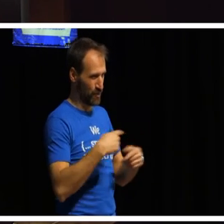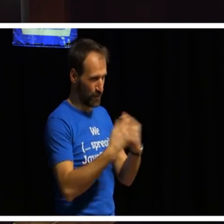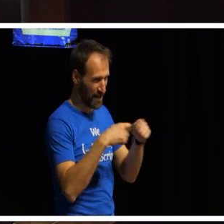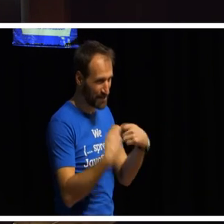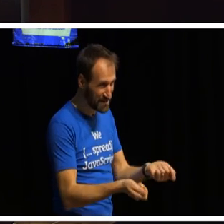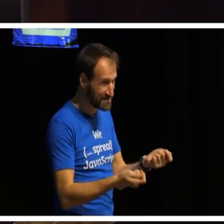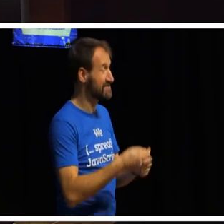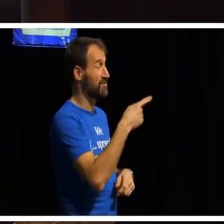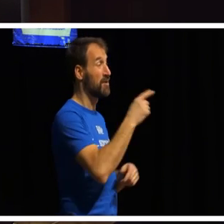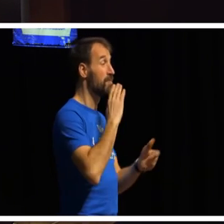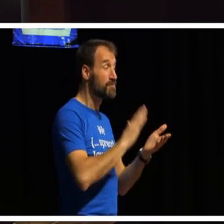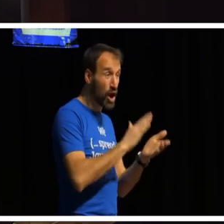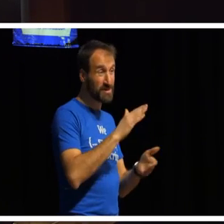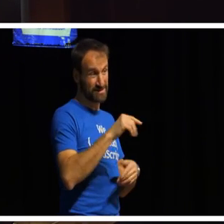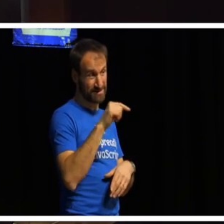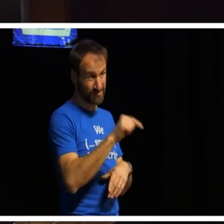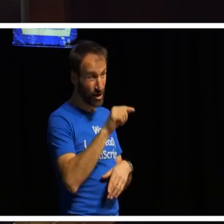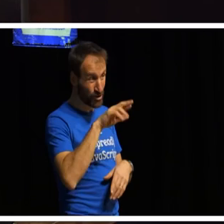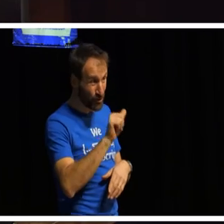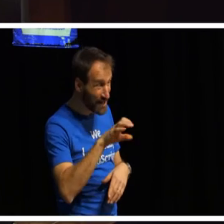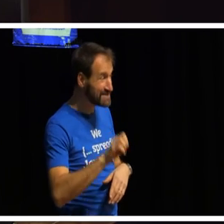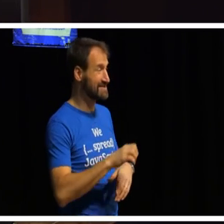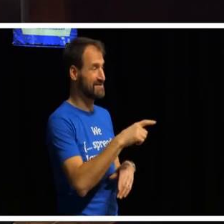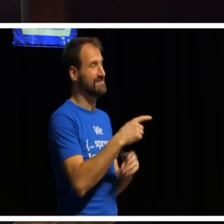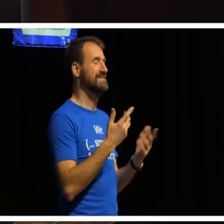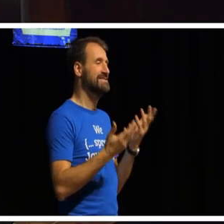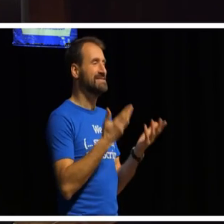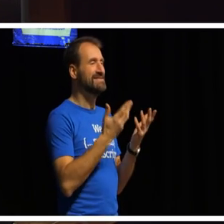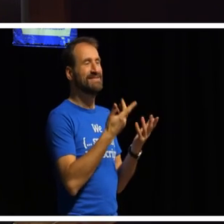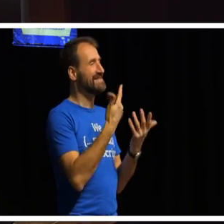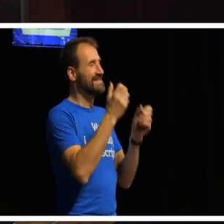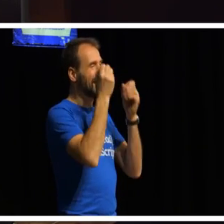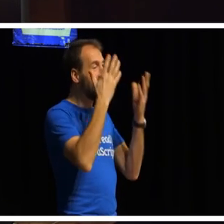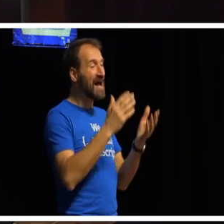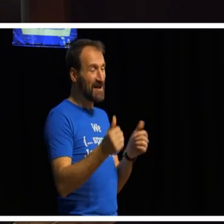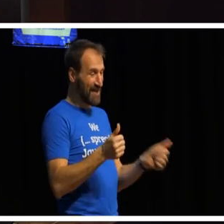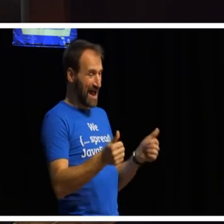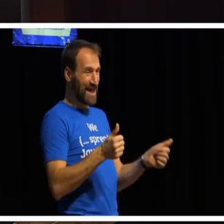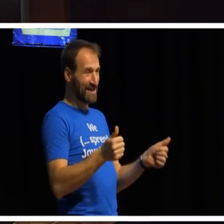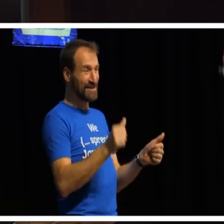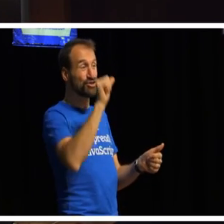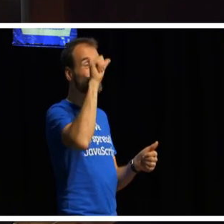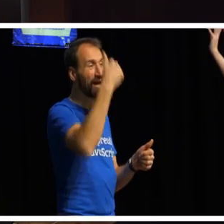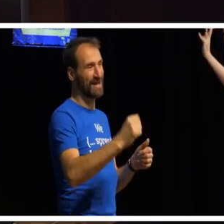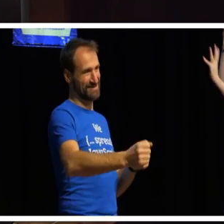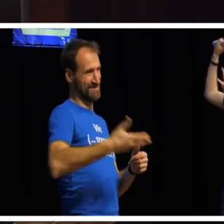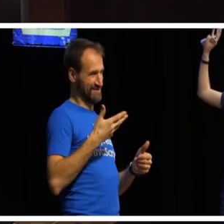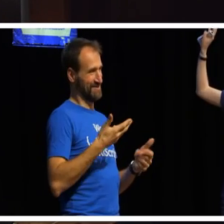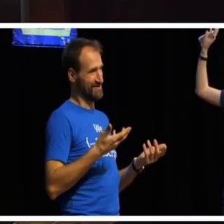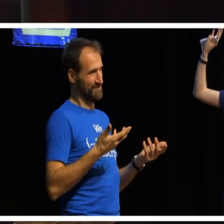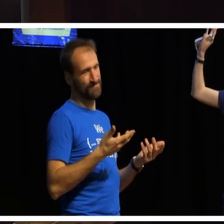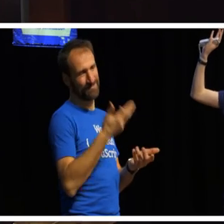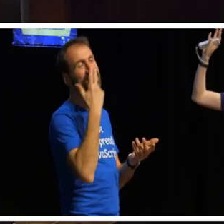one ends first, not whichever one succeeds first. And that's subtly different. Like, take this